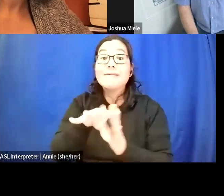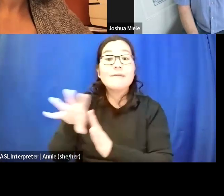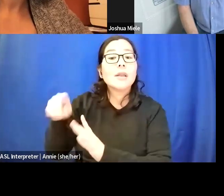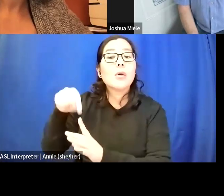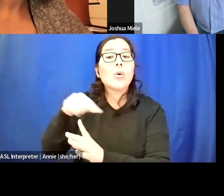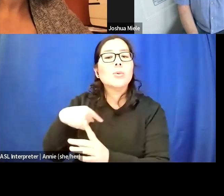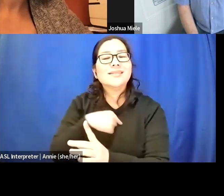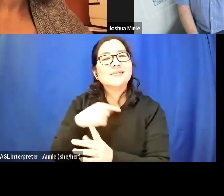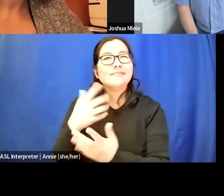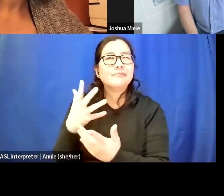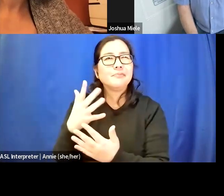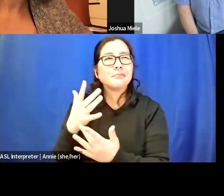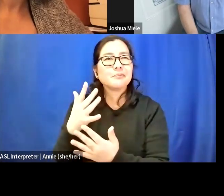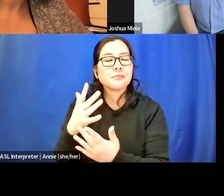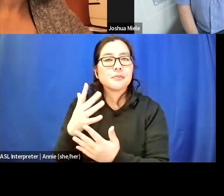we